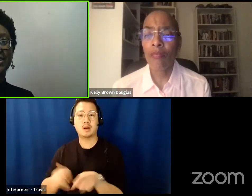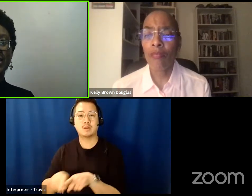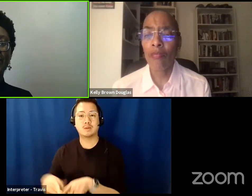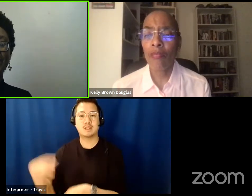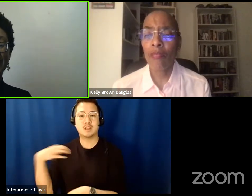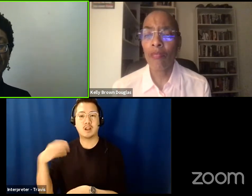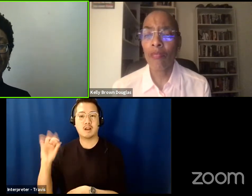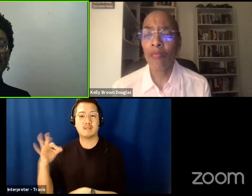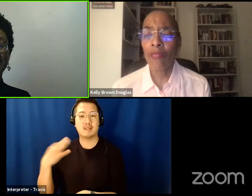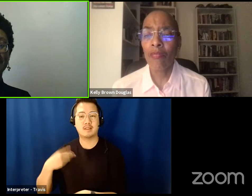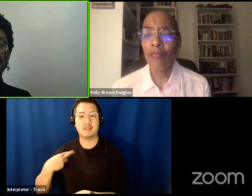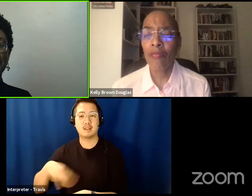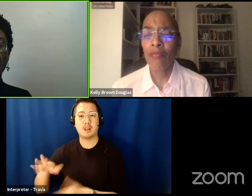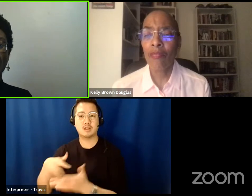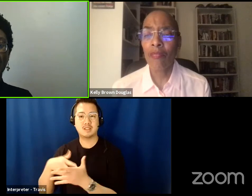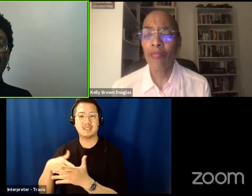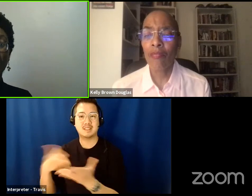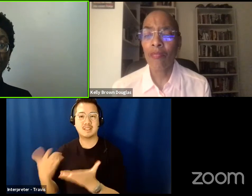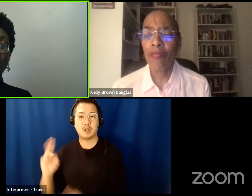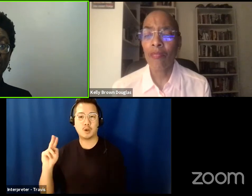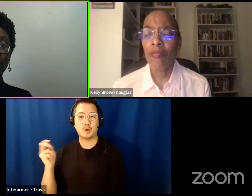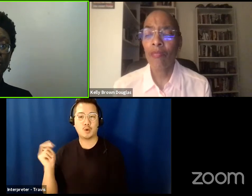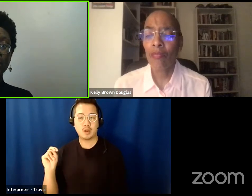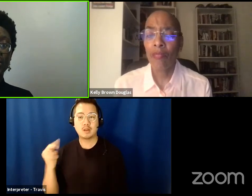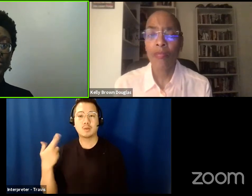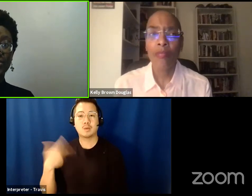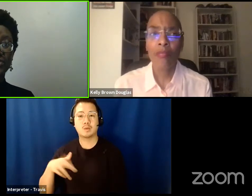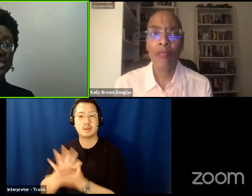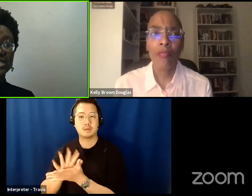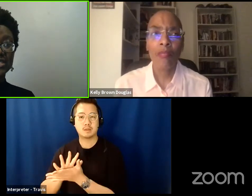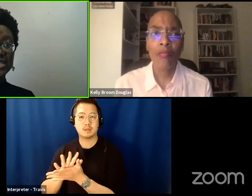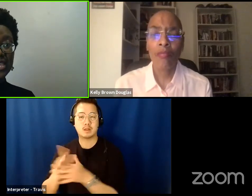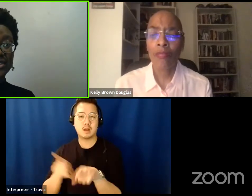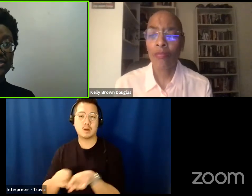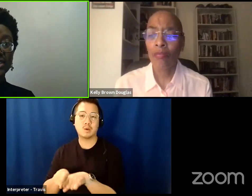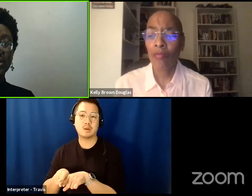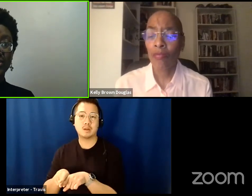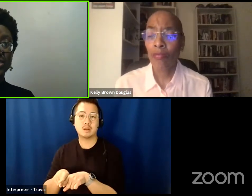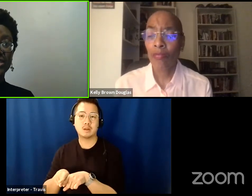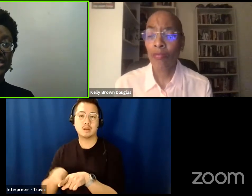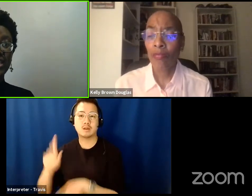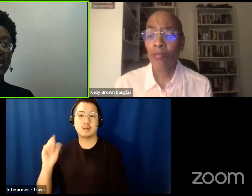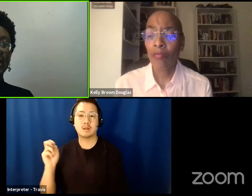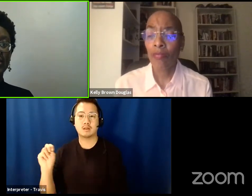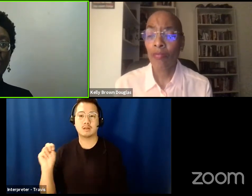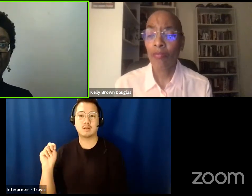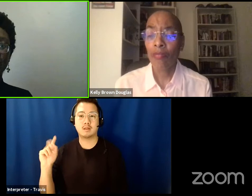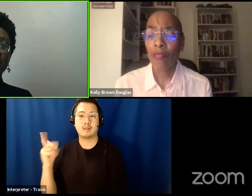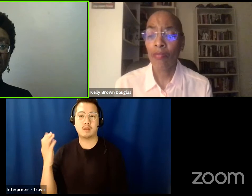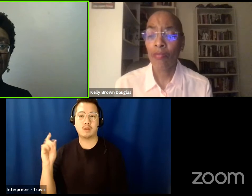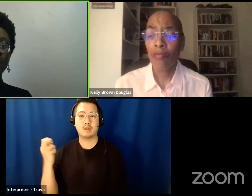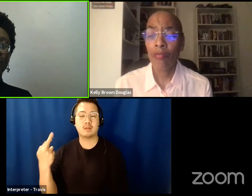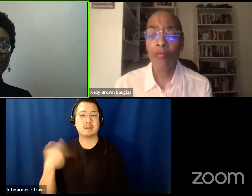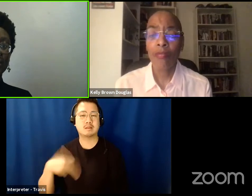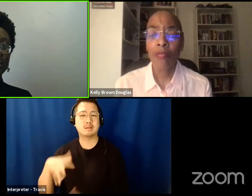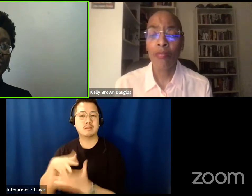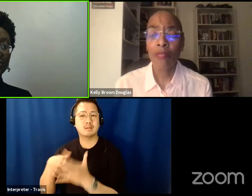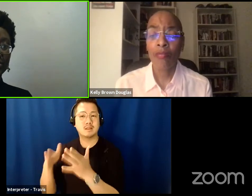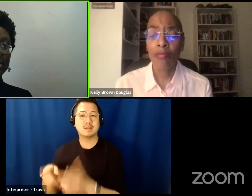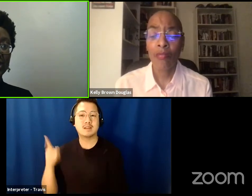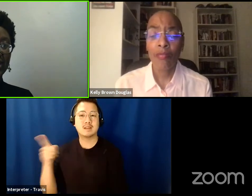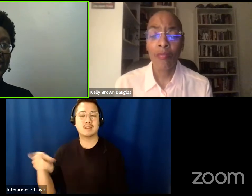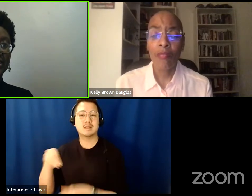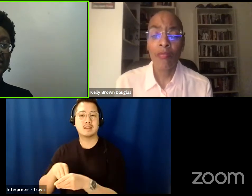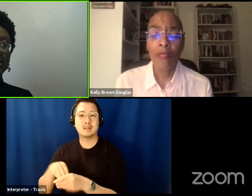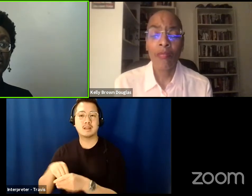at Union Theological Seminary, and also serves as the canon theologian at the Washington National